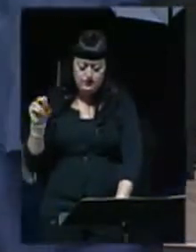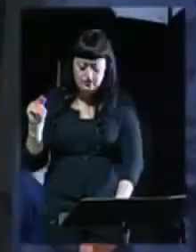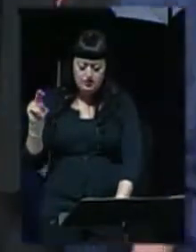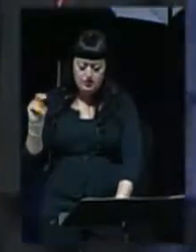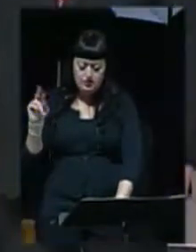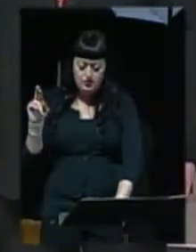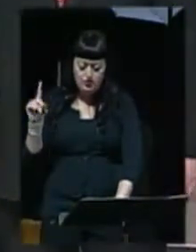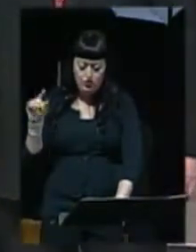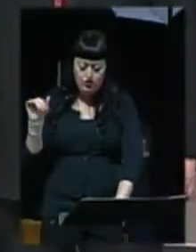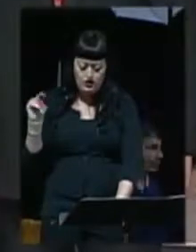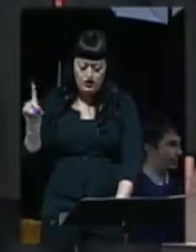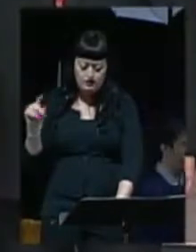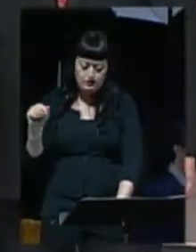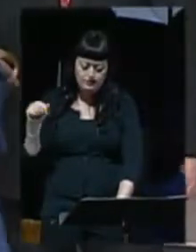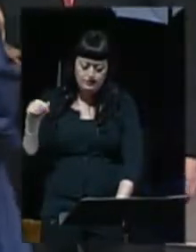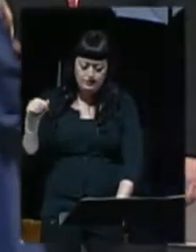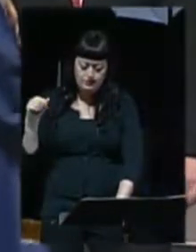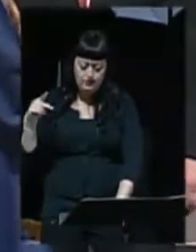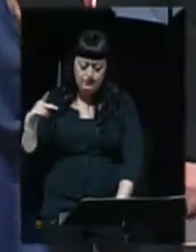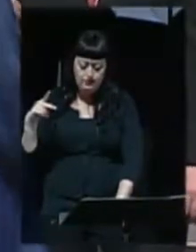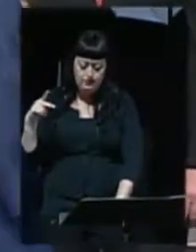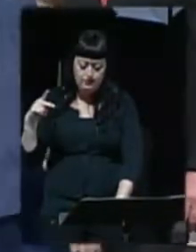Stephen Norland.